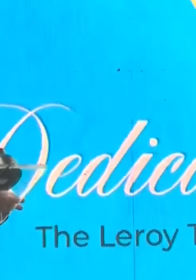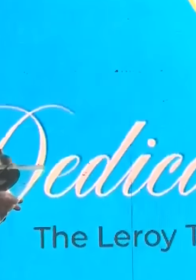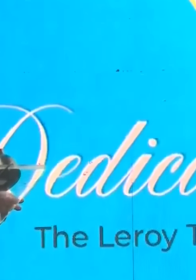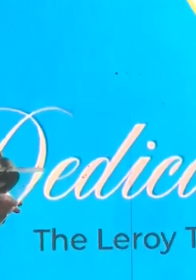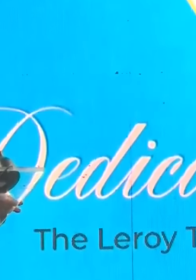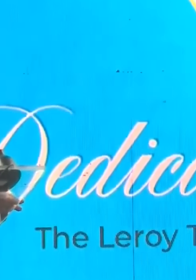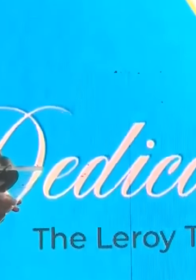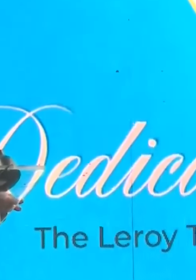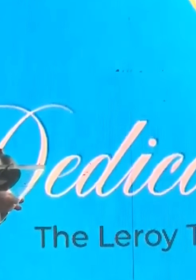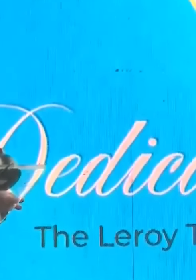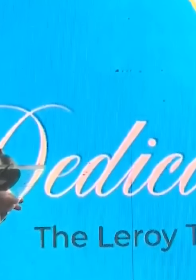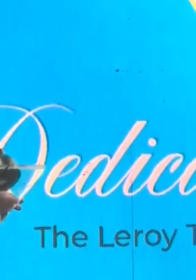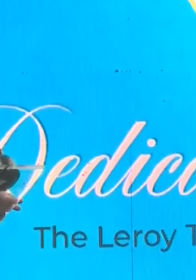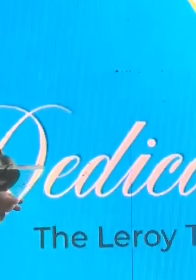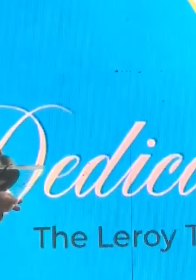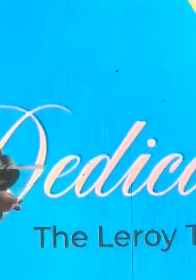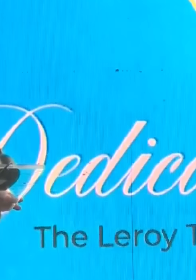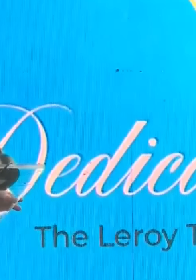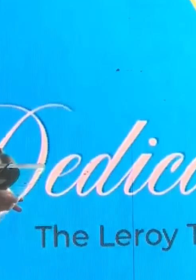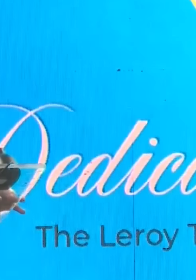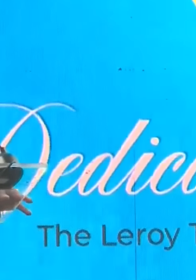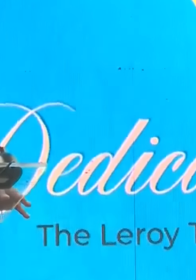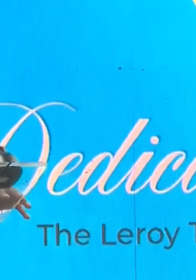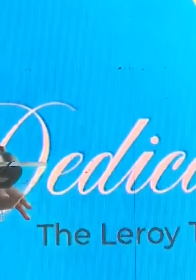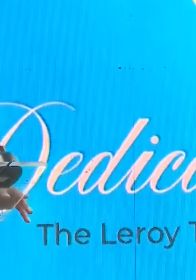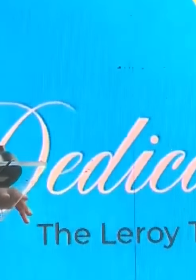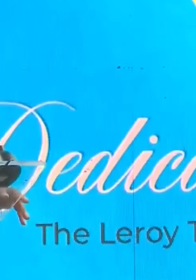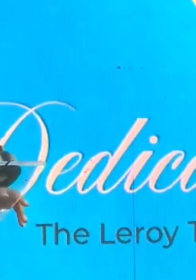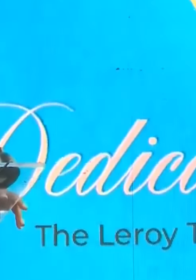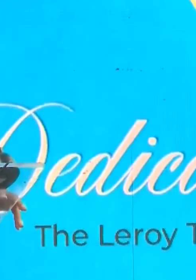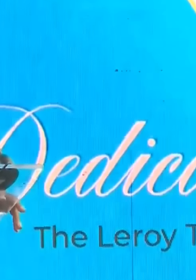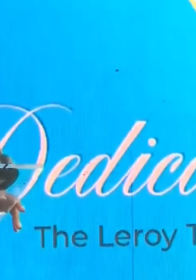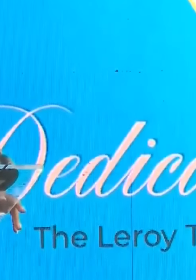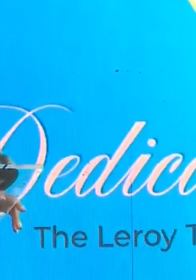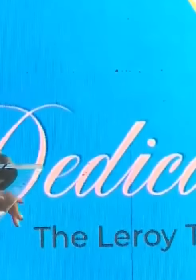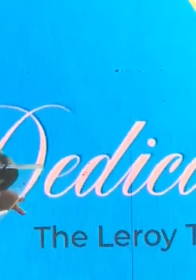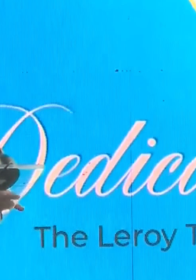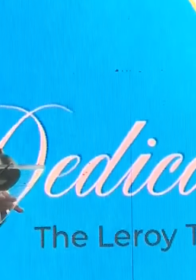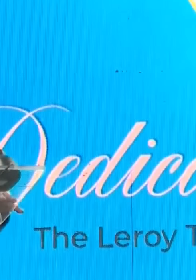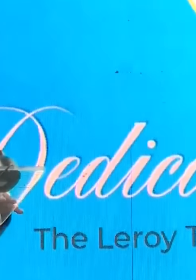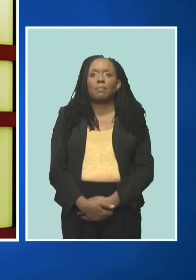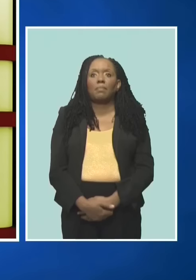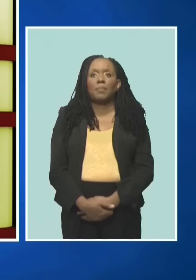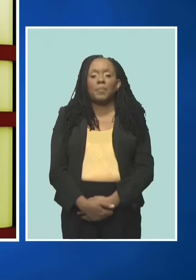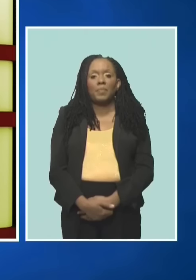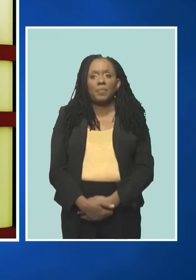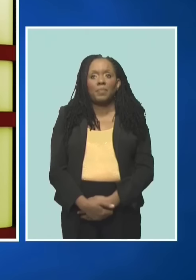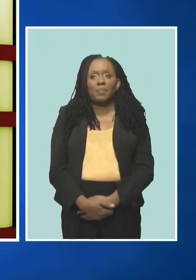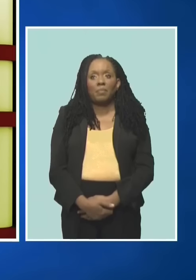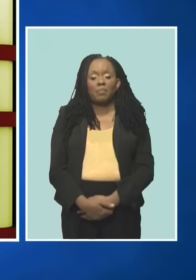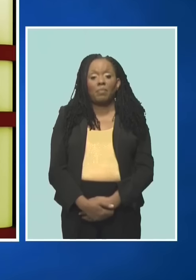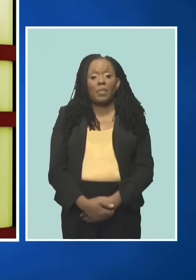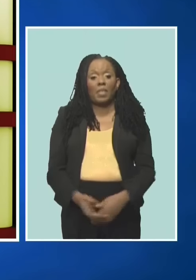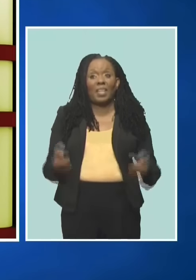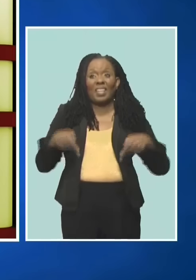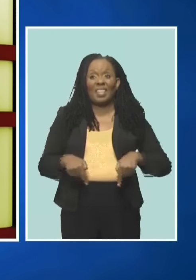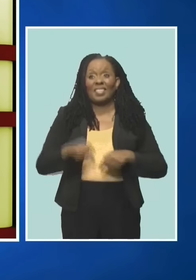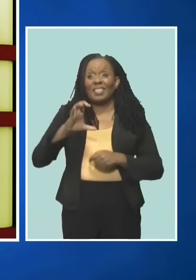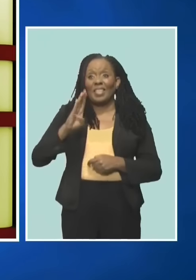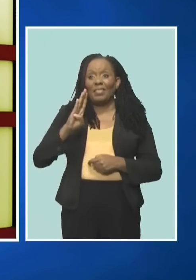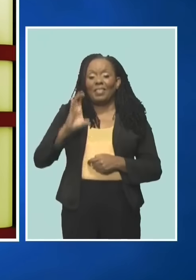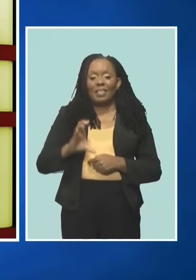ever from Barbados to participate in the athletics finals. Now, here at CBC for